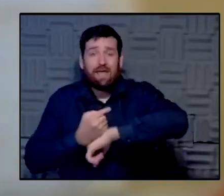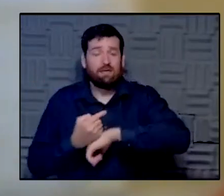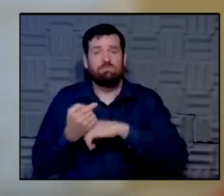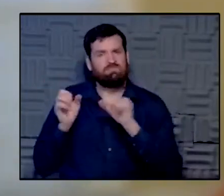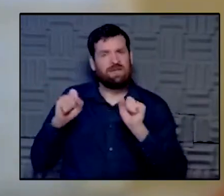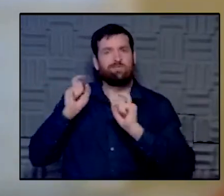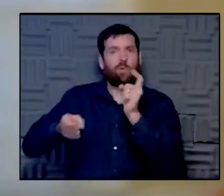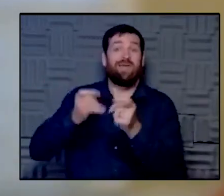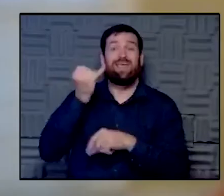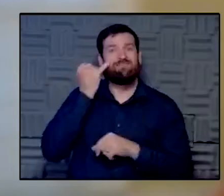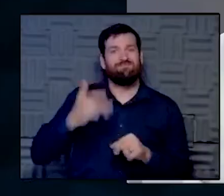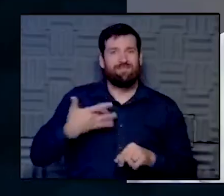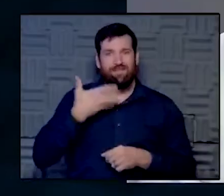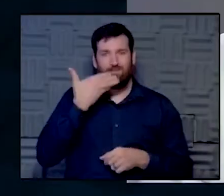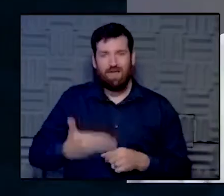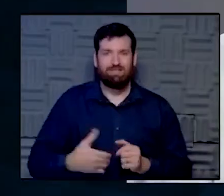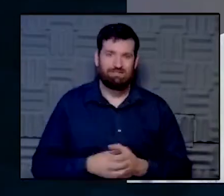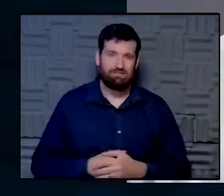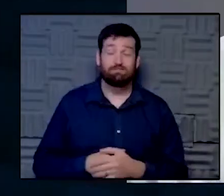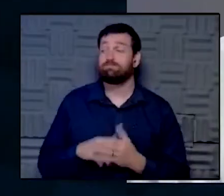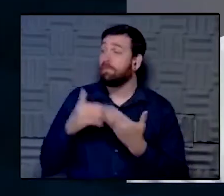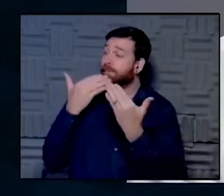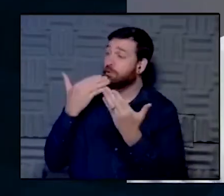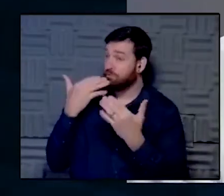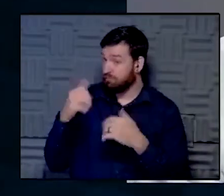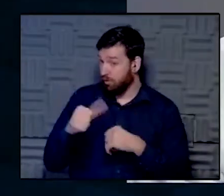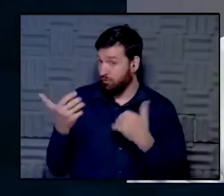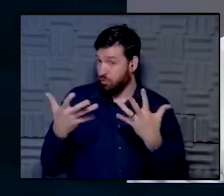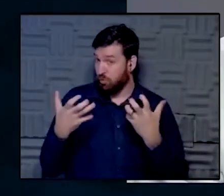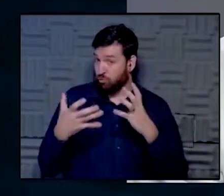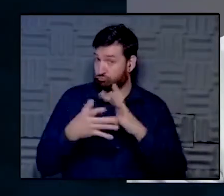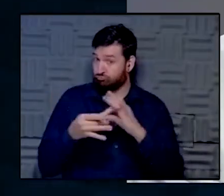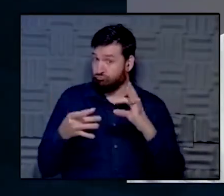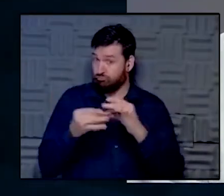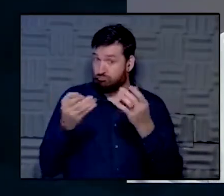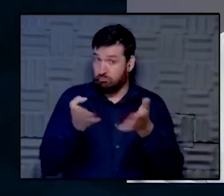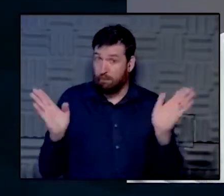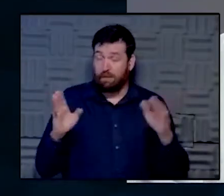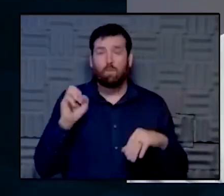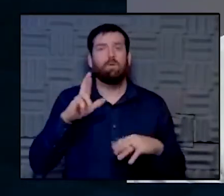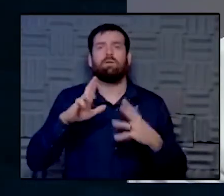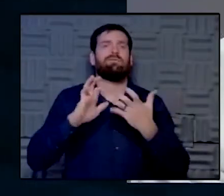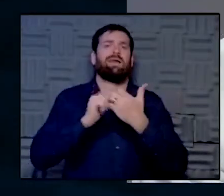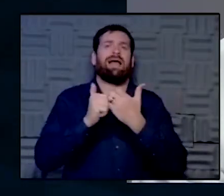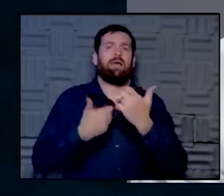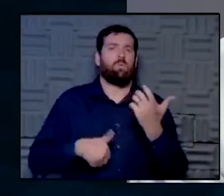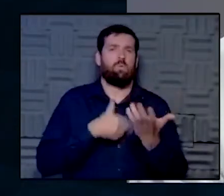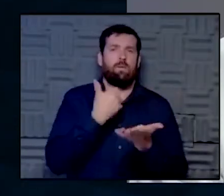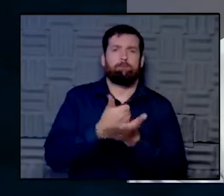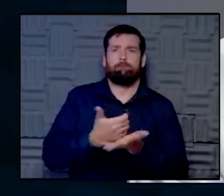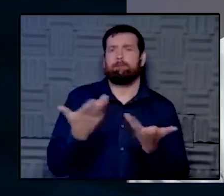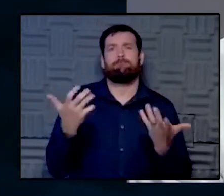and well. All right. Well, thank you. Anything else you'd like the public to know, or how can we help?